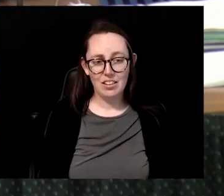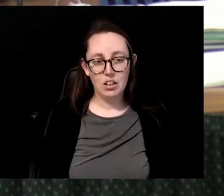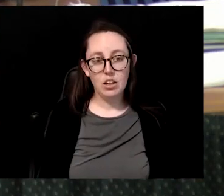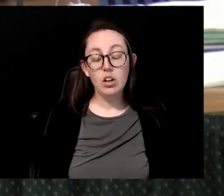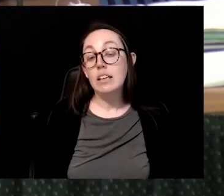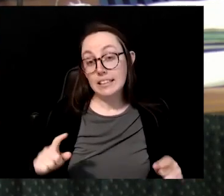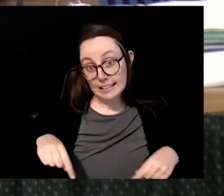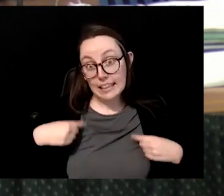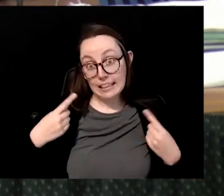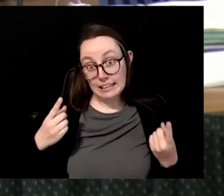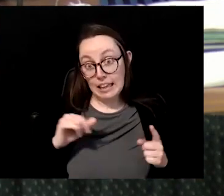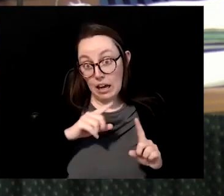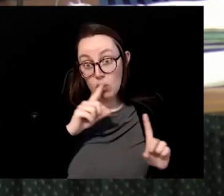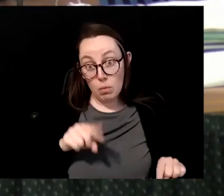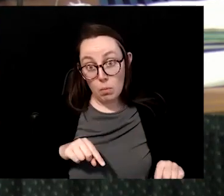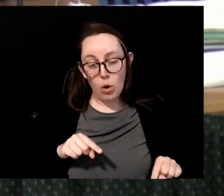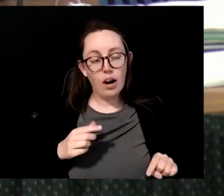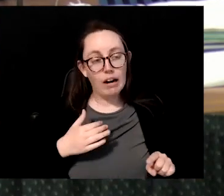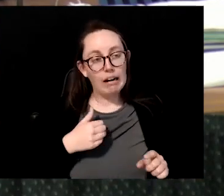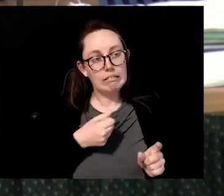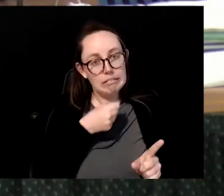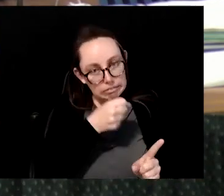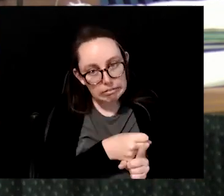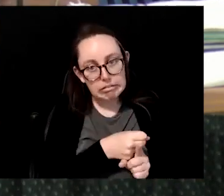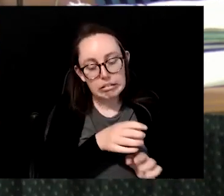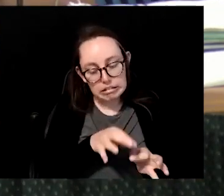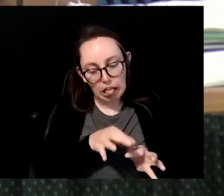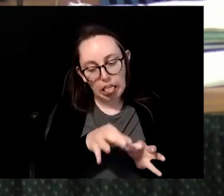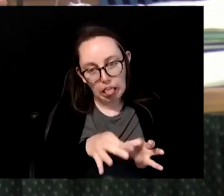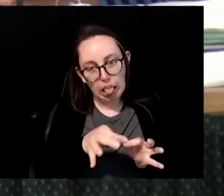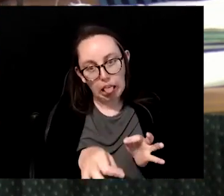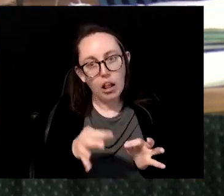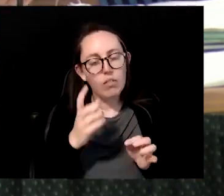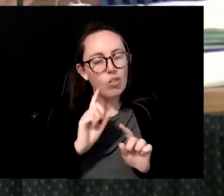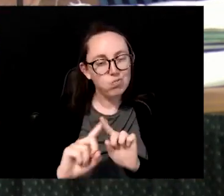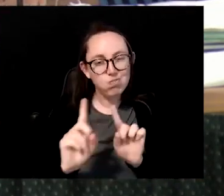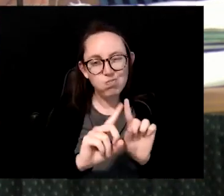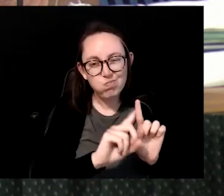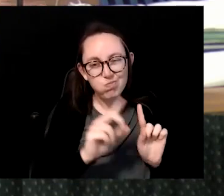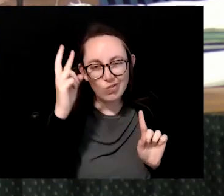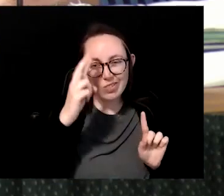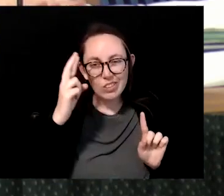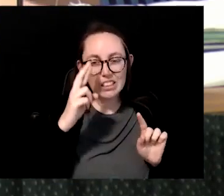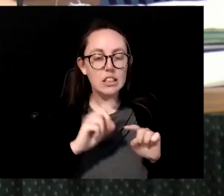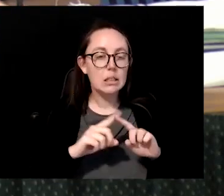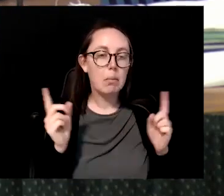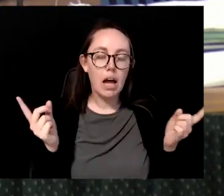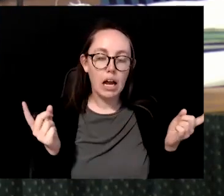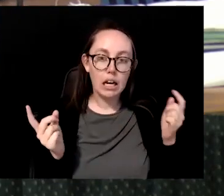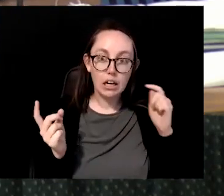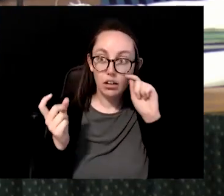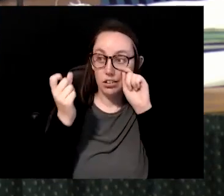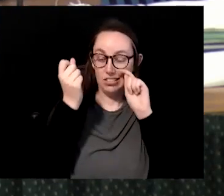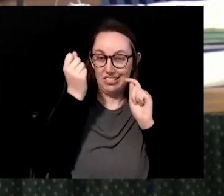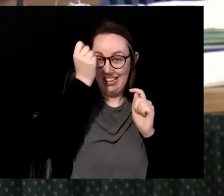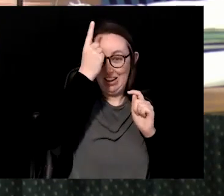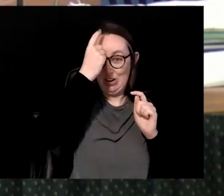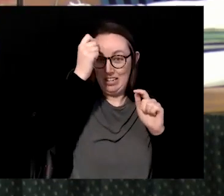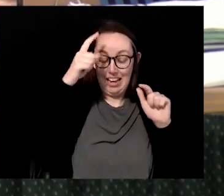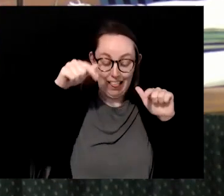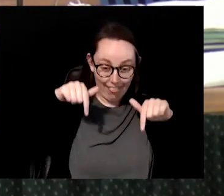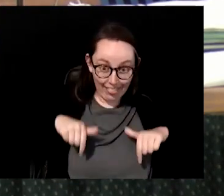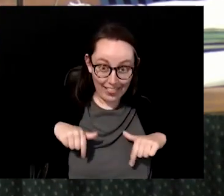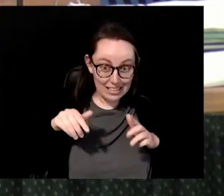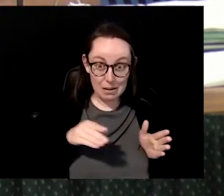reasons but you know it's it's just not gonna matter whether we start on this course now